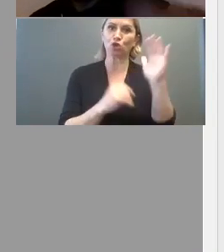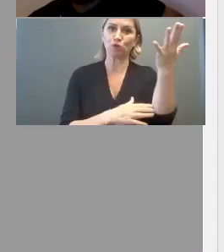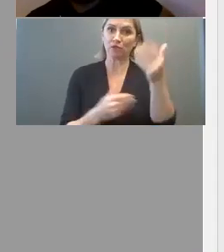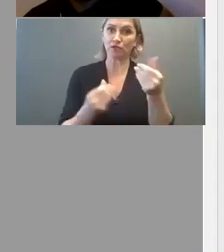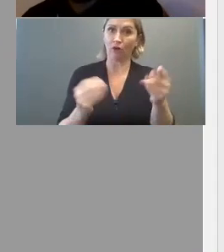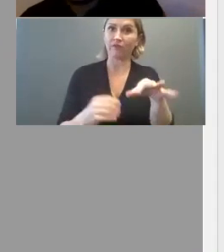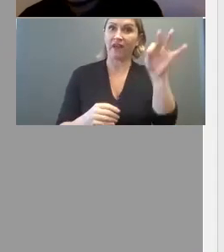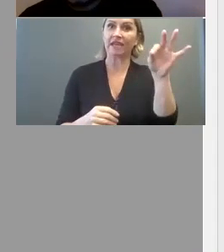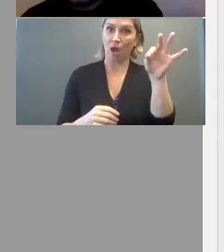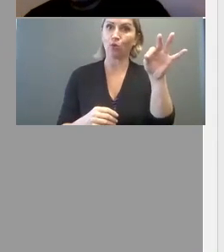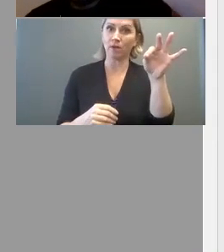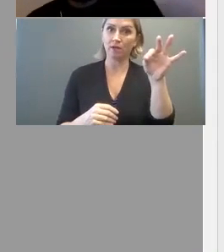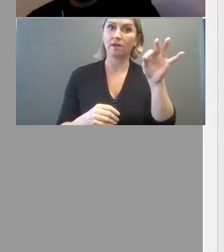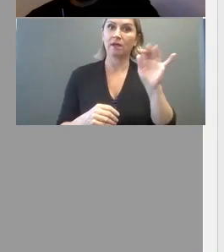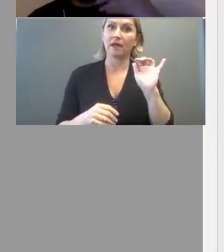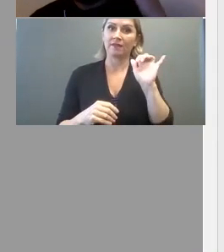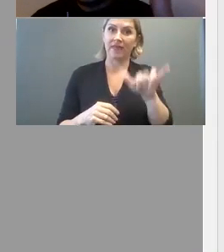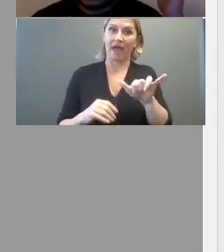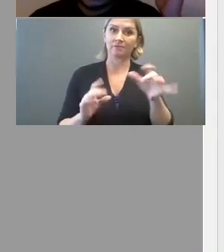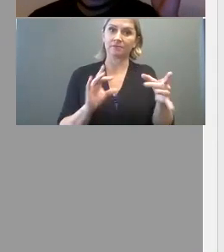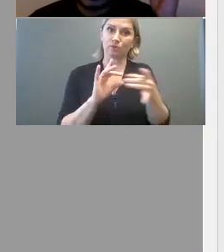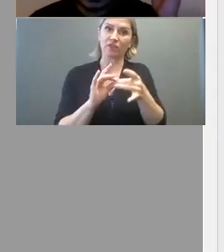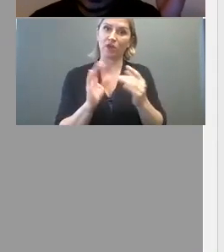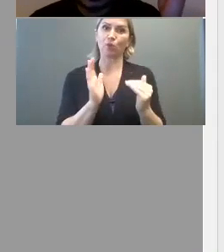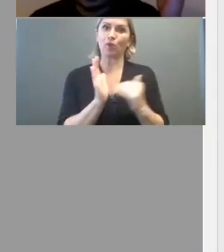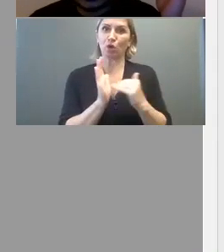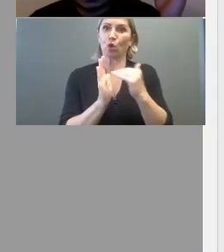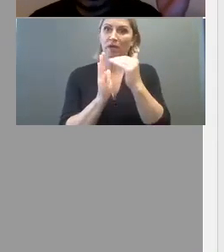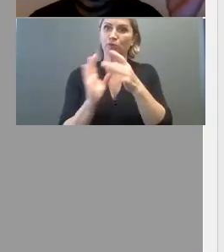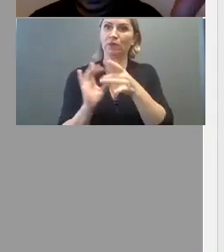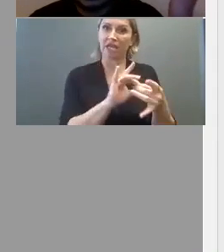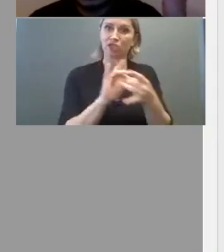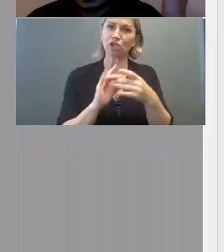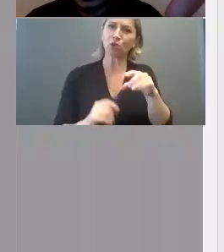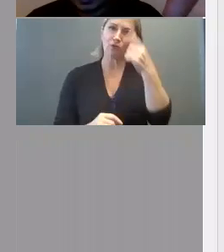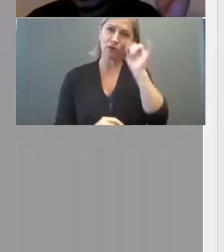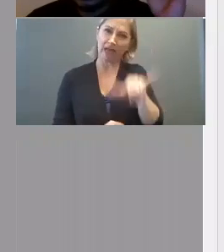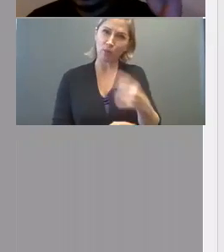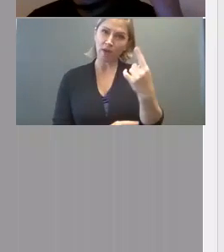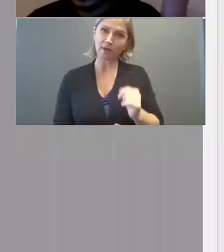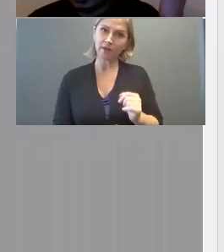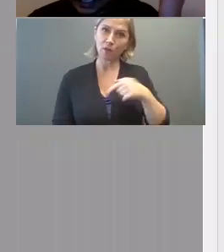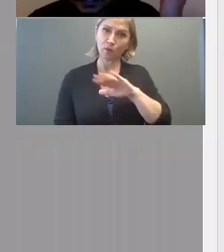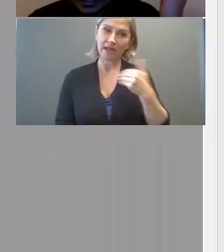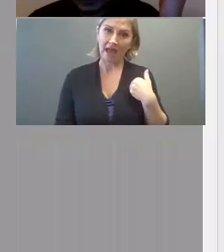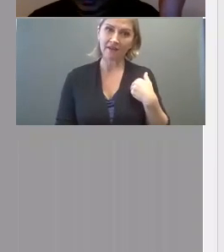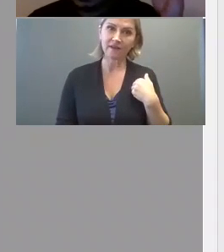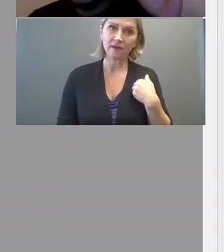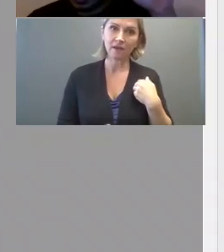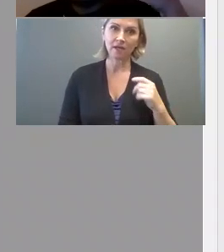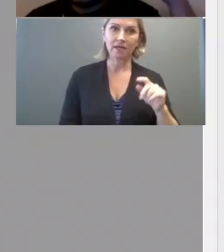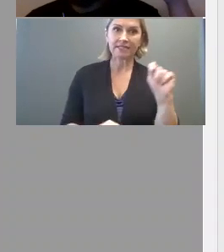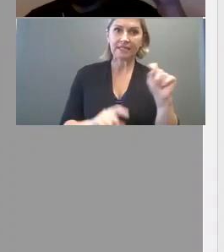the bounds with respect to recurrence relations, right? So for this one, for example, we had t of n equals to 2 times t